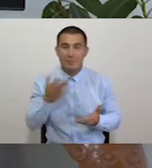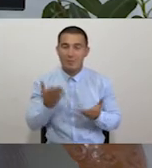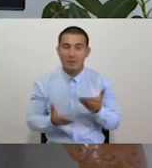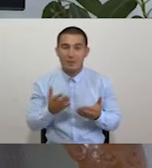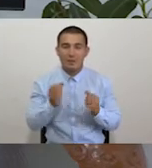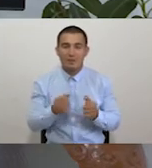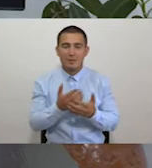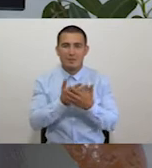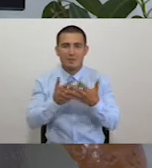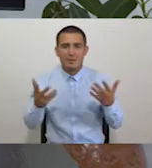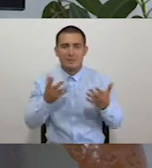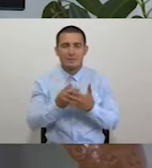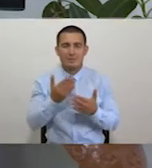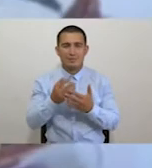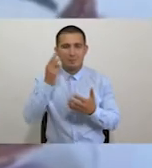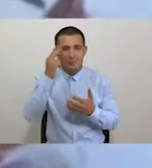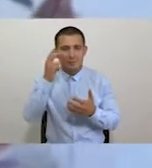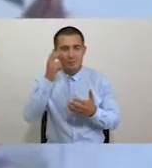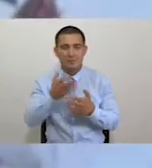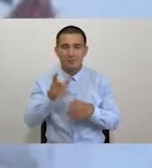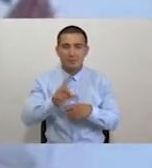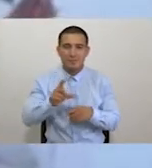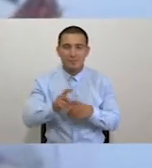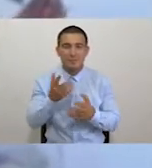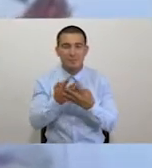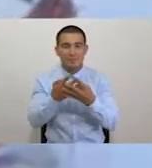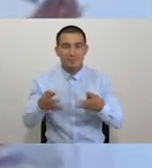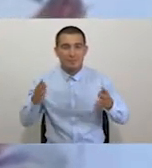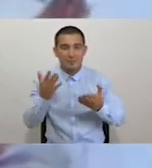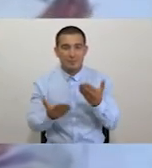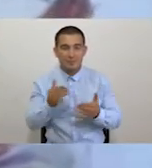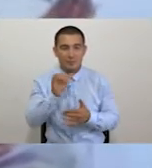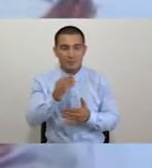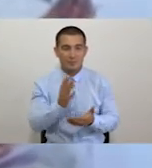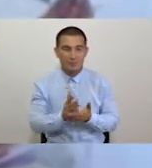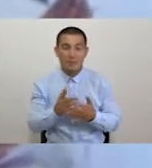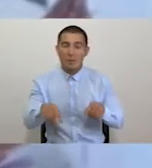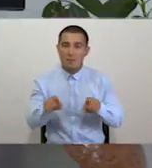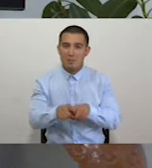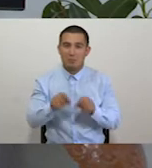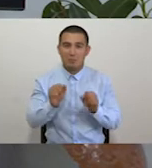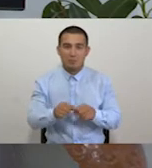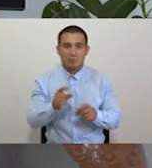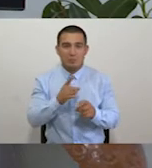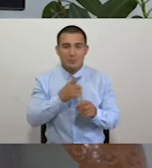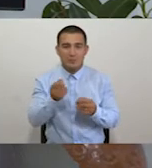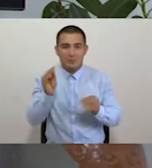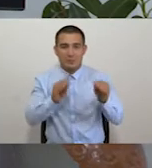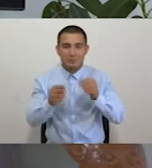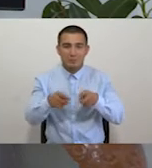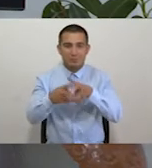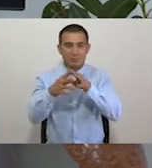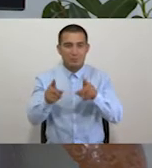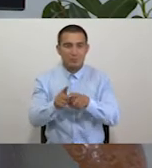agar uyimizda mana shu qangi plastik qutichalarimiz yoki savatchalarimiz bo'lsa, ulardan ham unumli